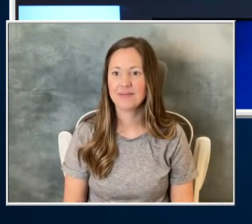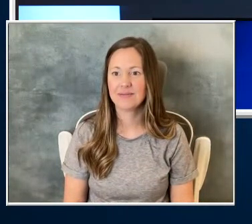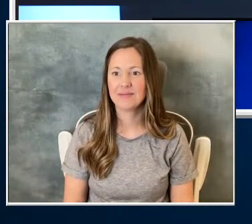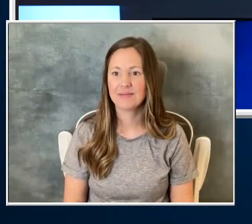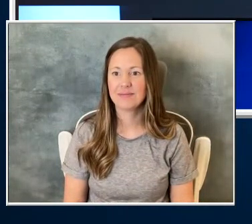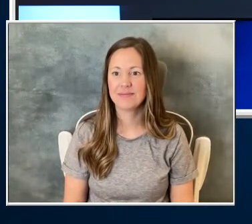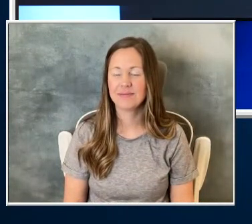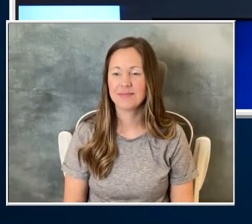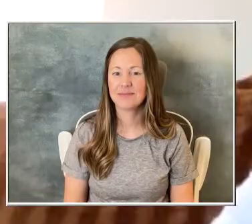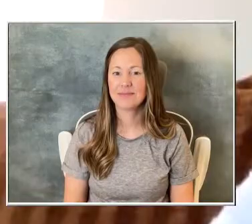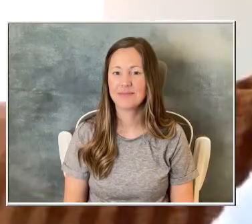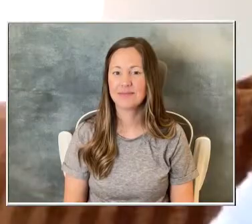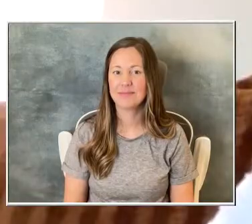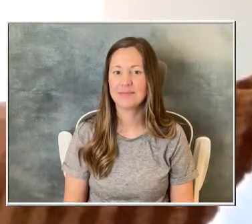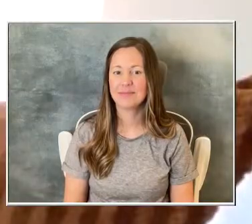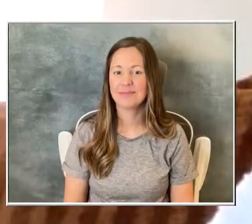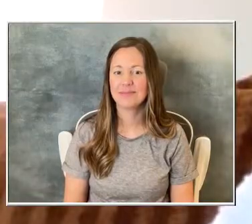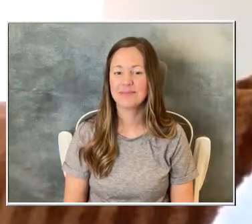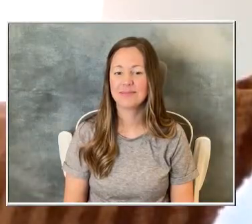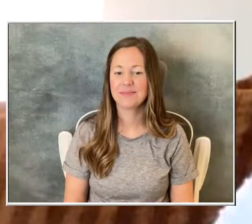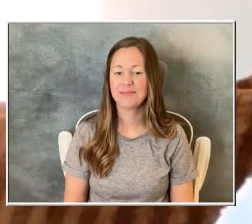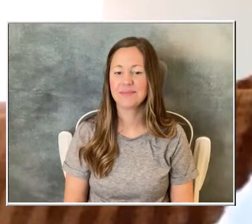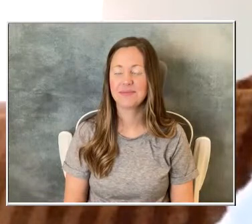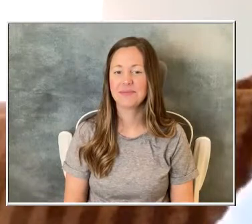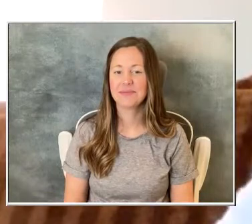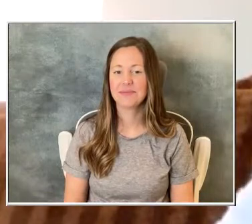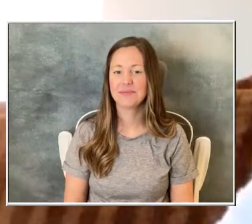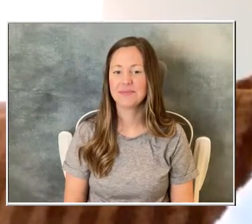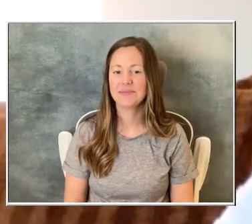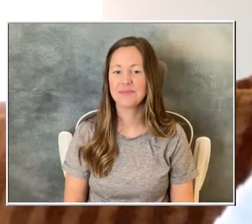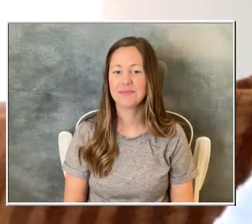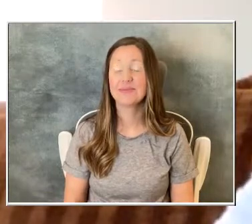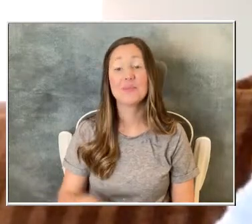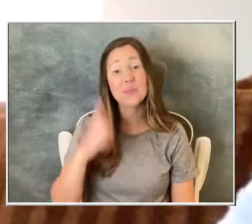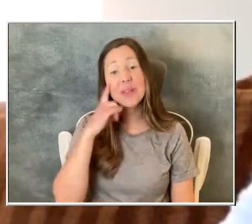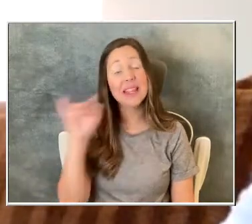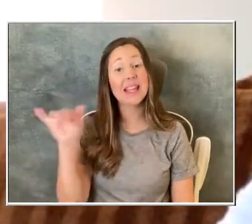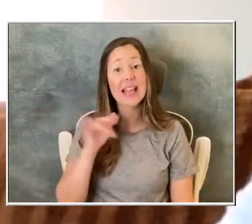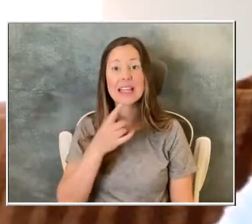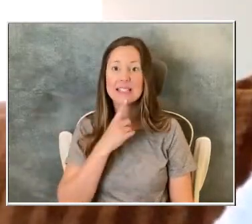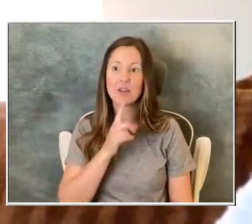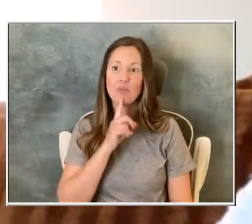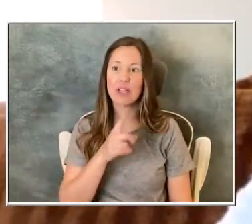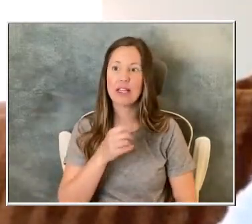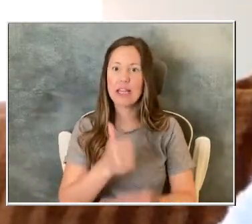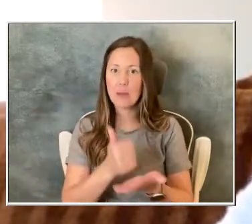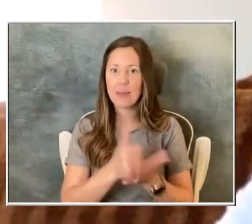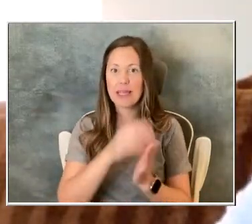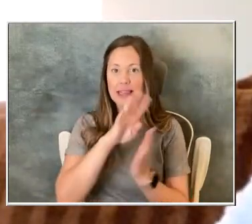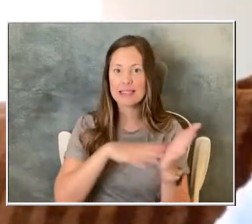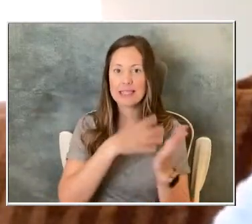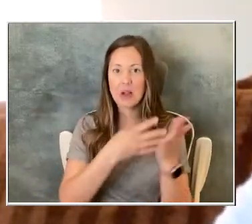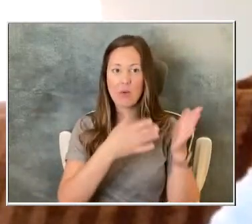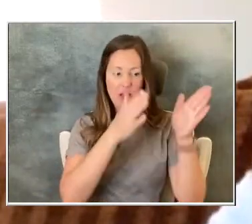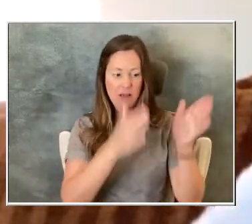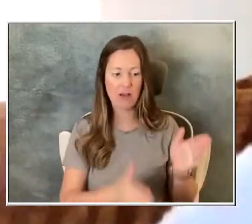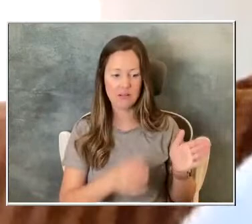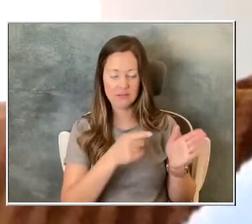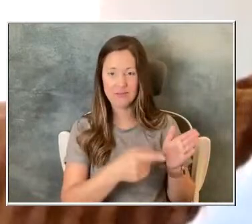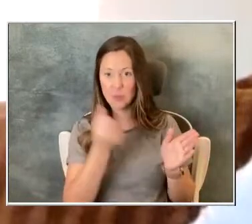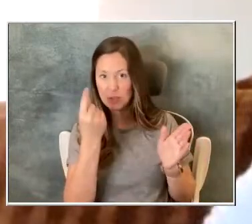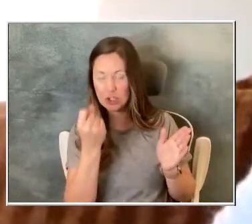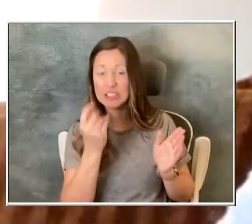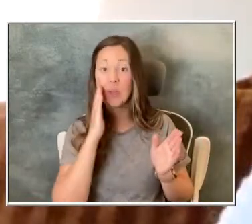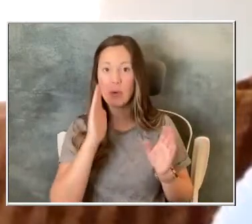Well, I think as I said, that getting the scheduler to understand that there's going to